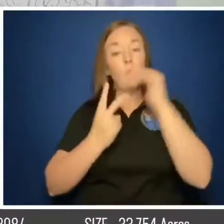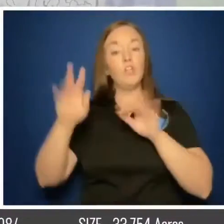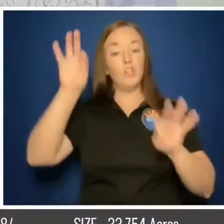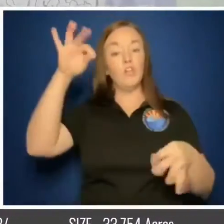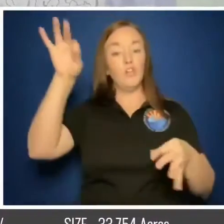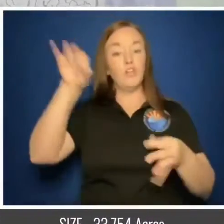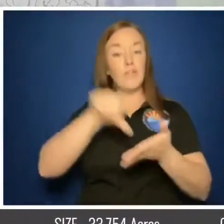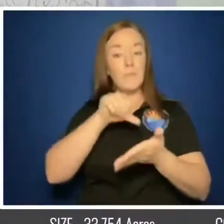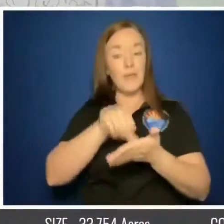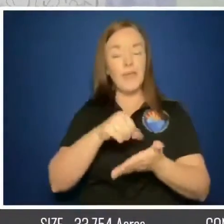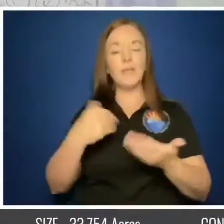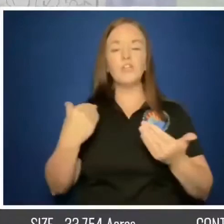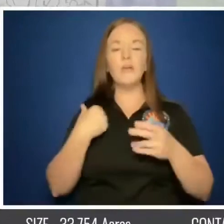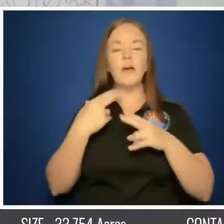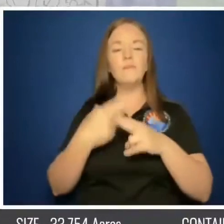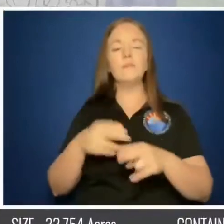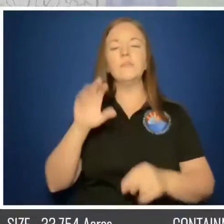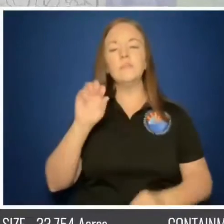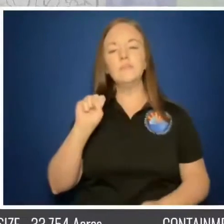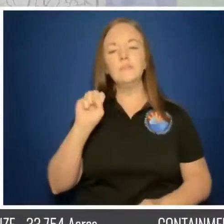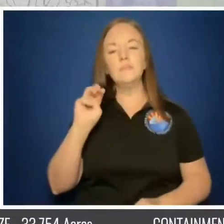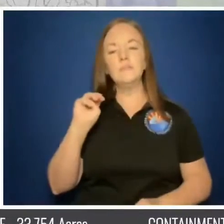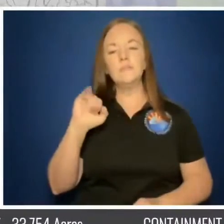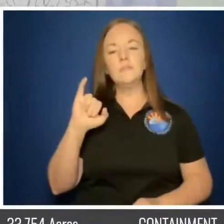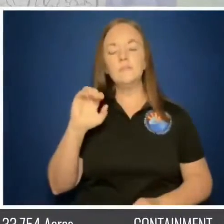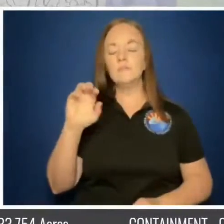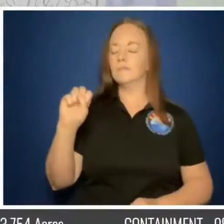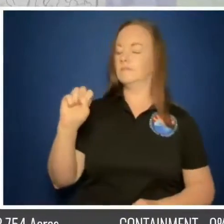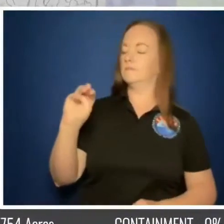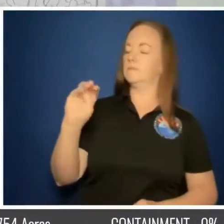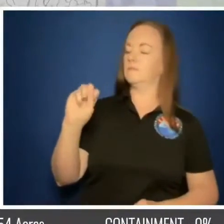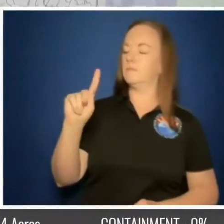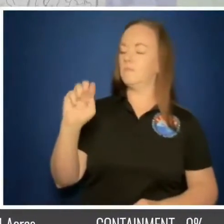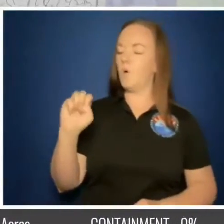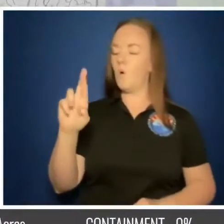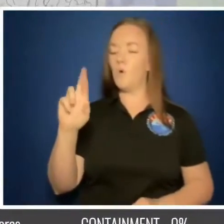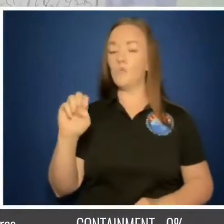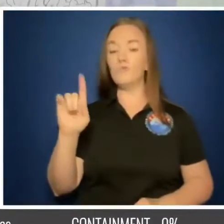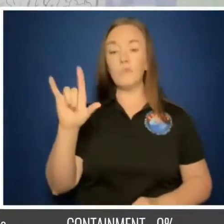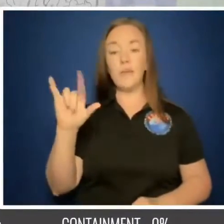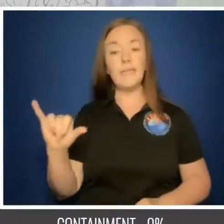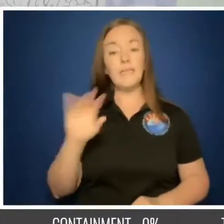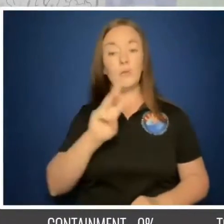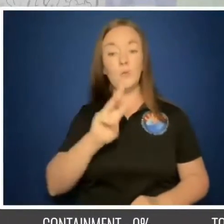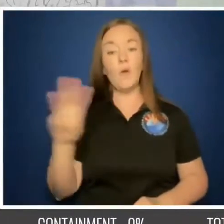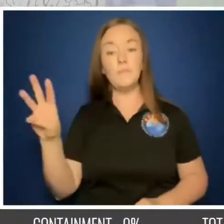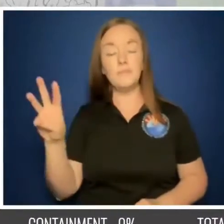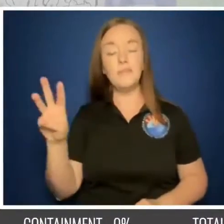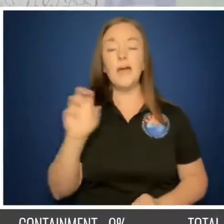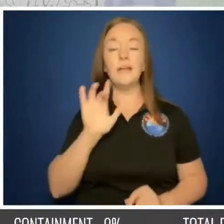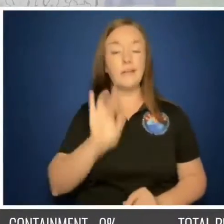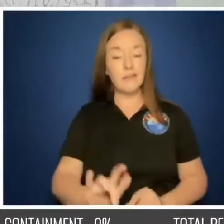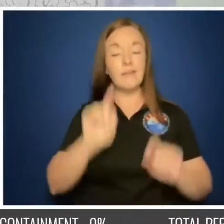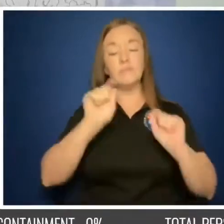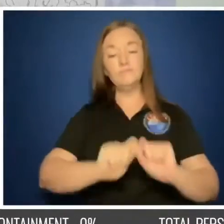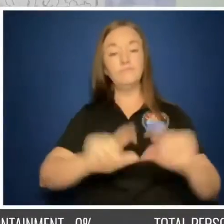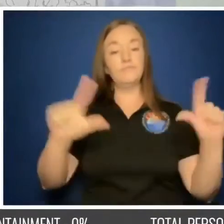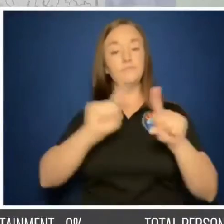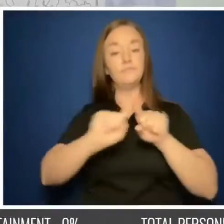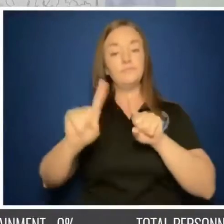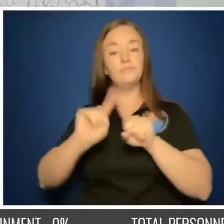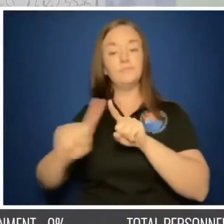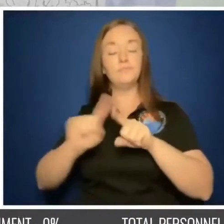Smoke Ready site, for example, is one of those links at the bottom of that, and you can hit that and find all the things you can do for your